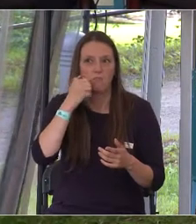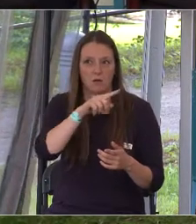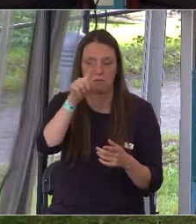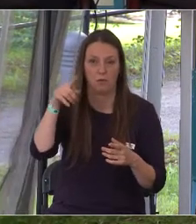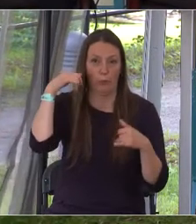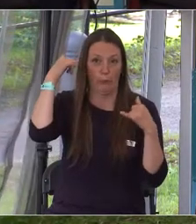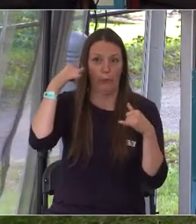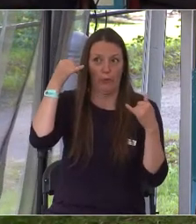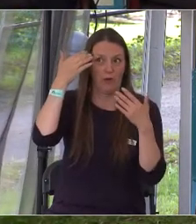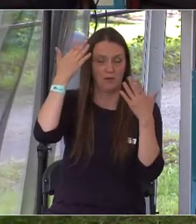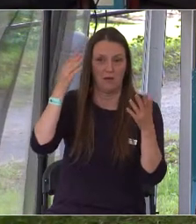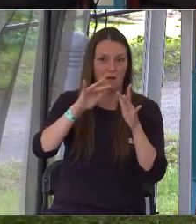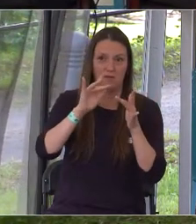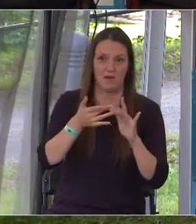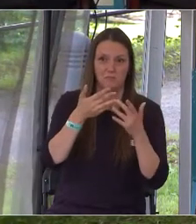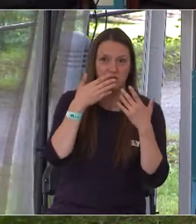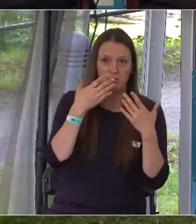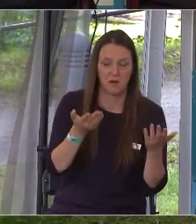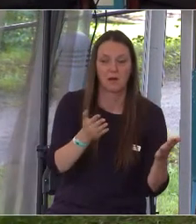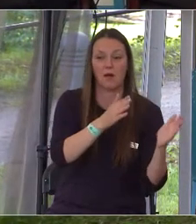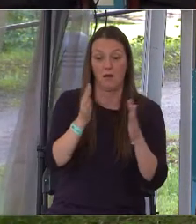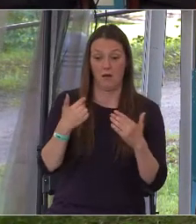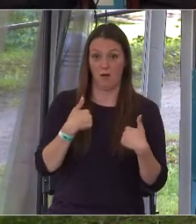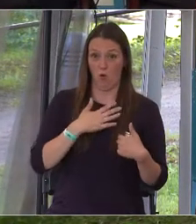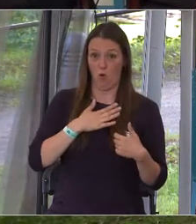because I myself have been raised by